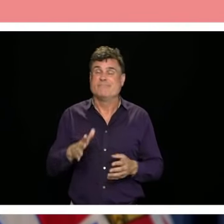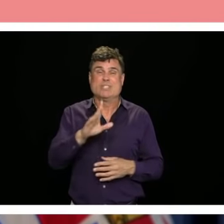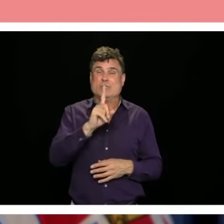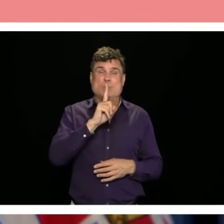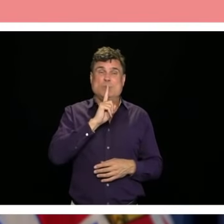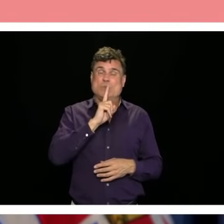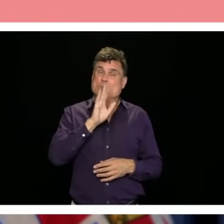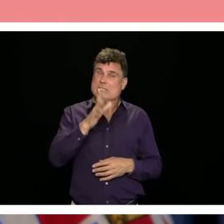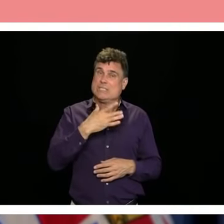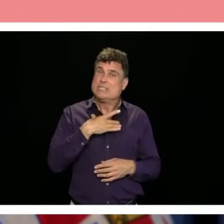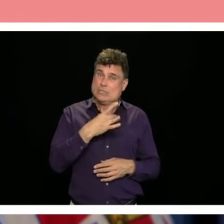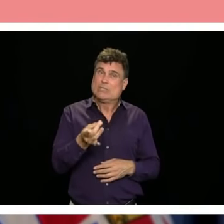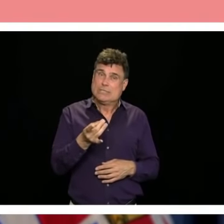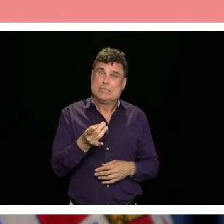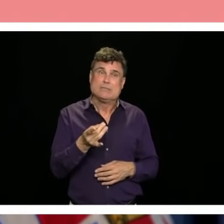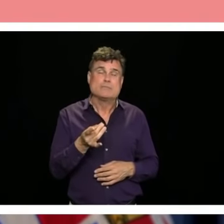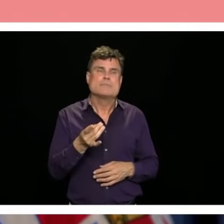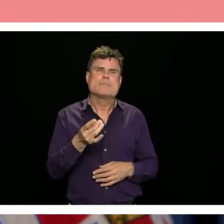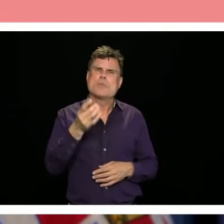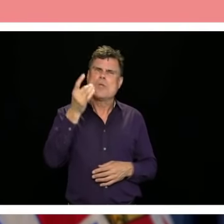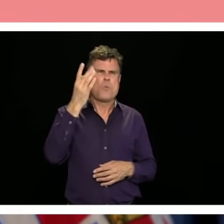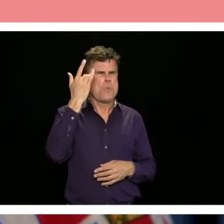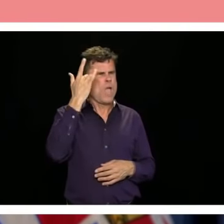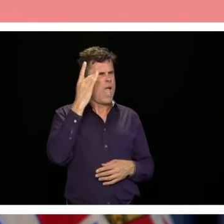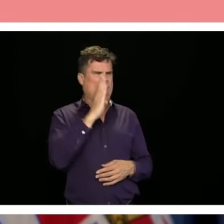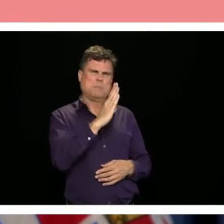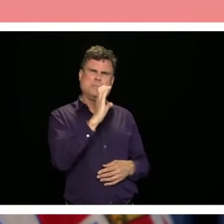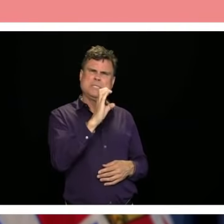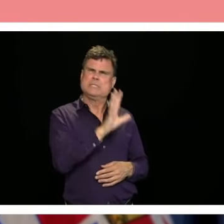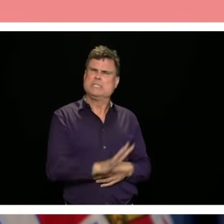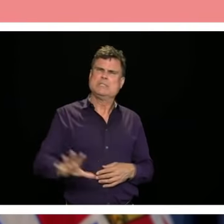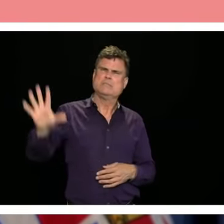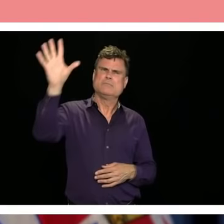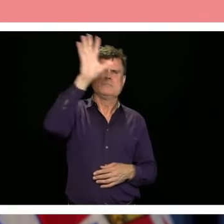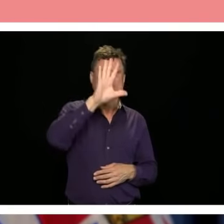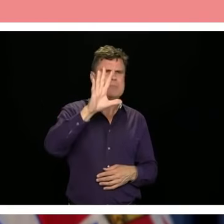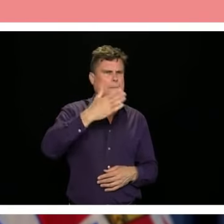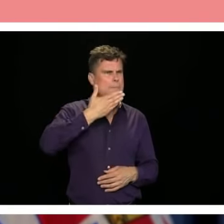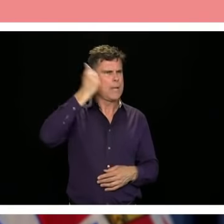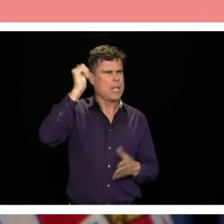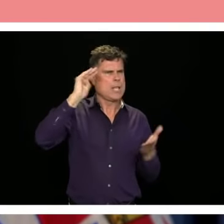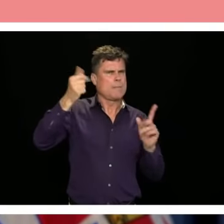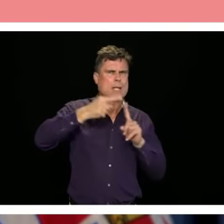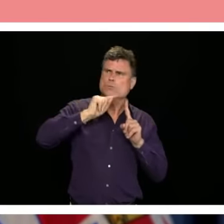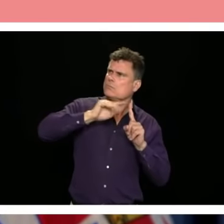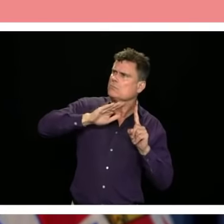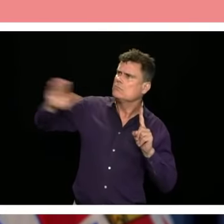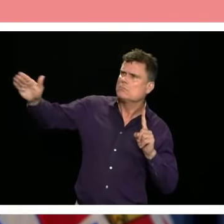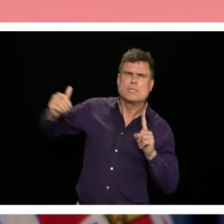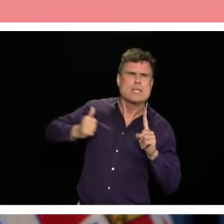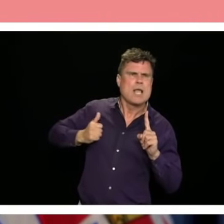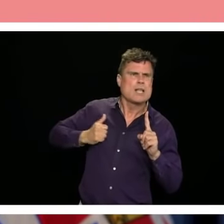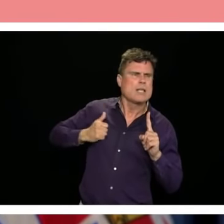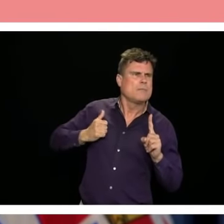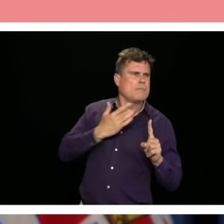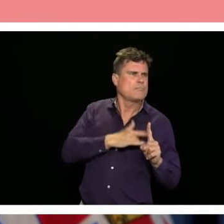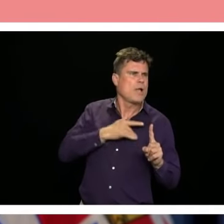escaped the worst of this pandemic, even compared to less populous parts like Northern Vancouver Island?